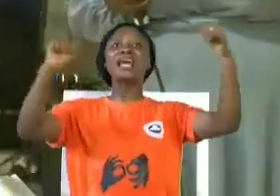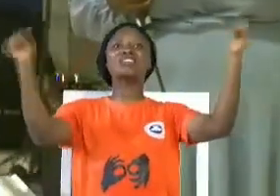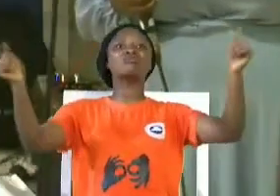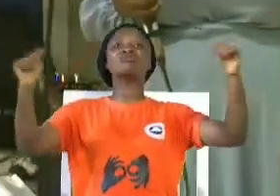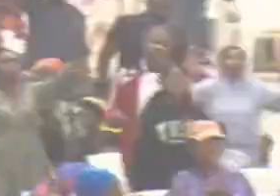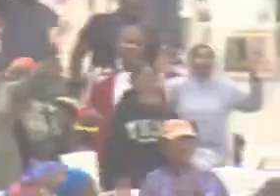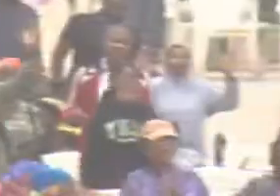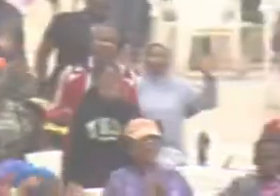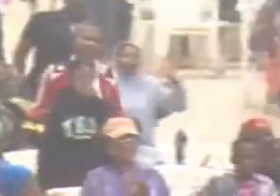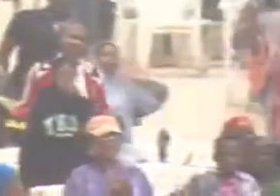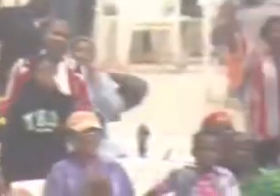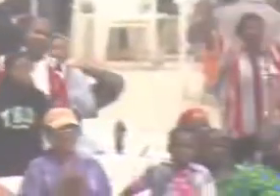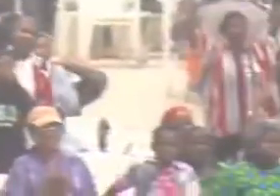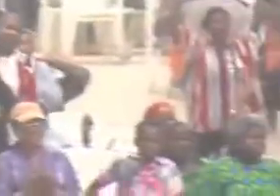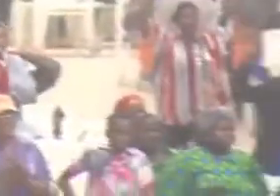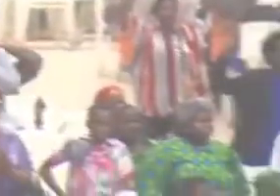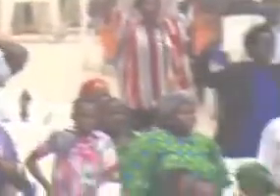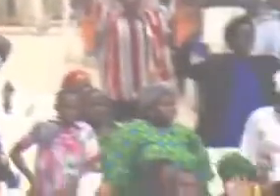Hallelujah.